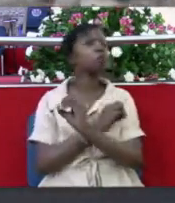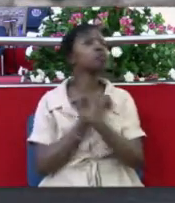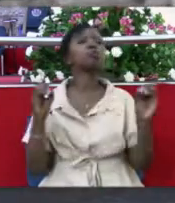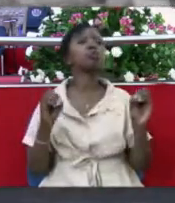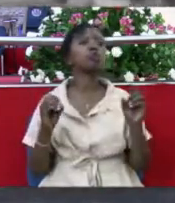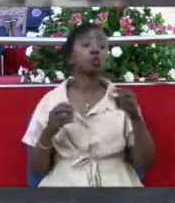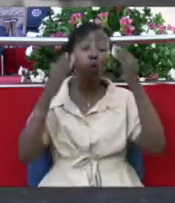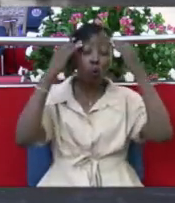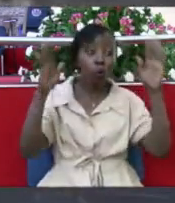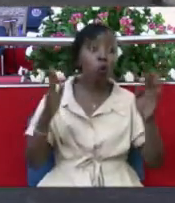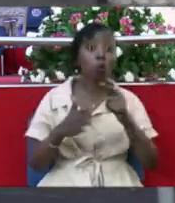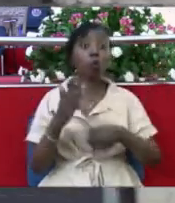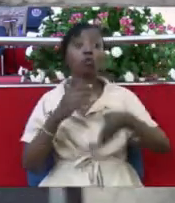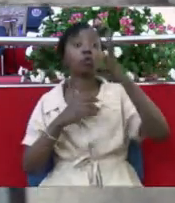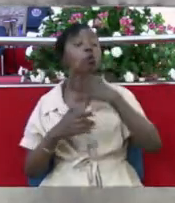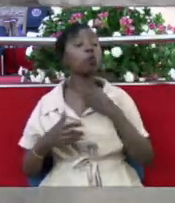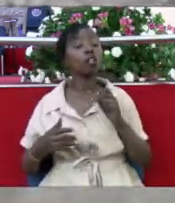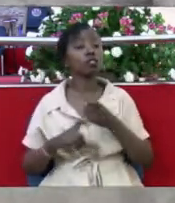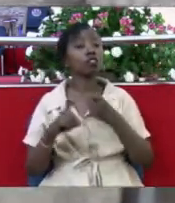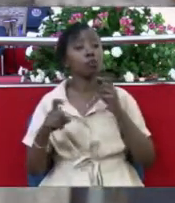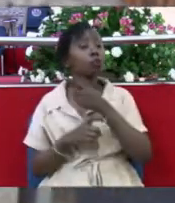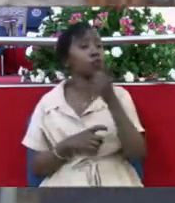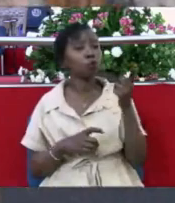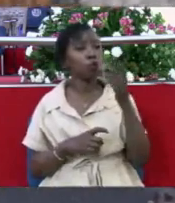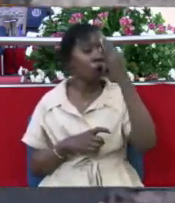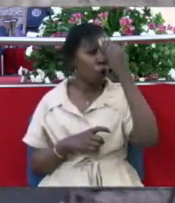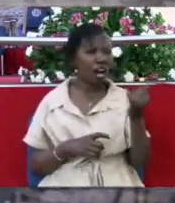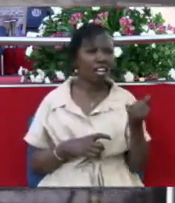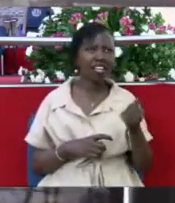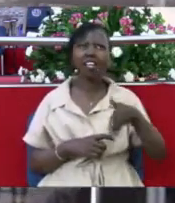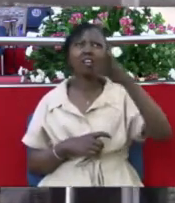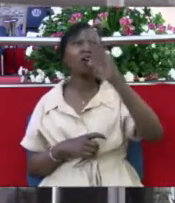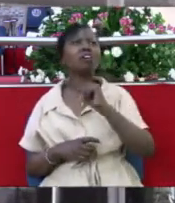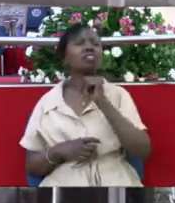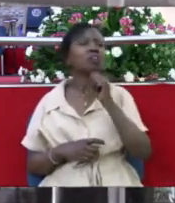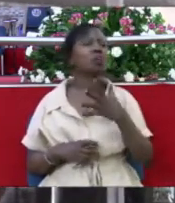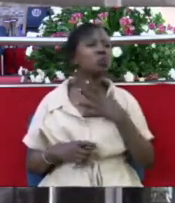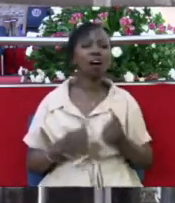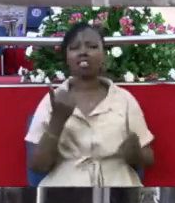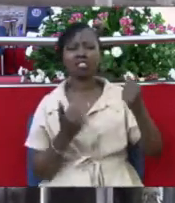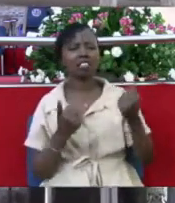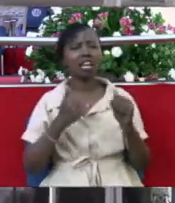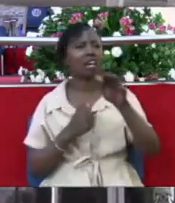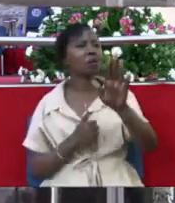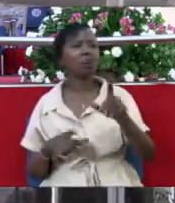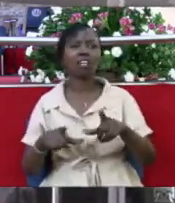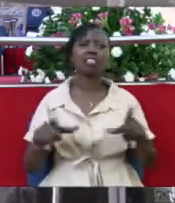wants from you. Hujui ataka nini Mungu kutoka kwako. Because God does not require your car and house and